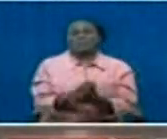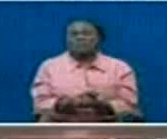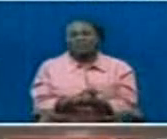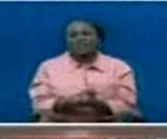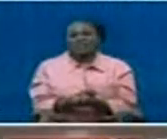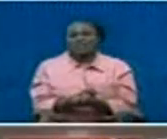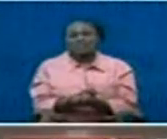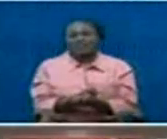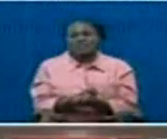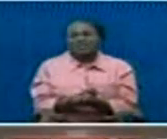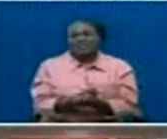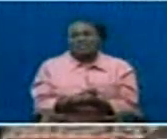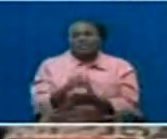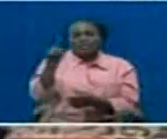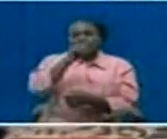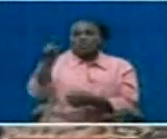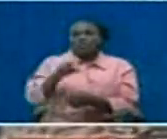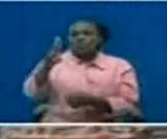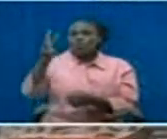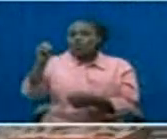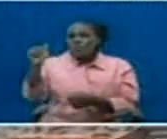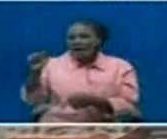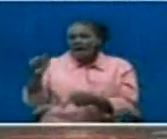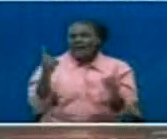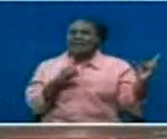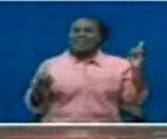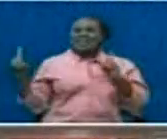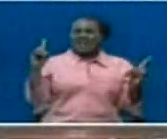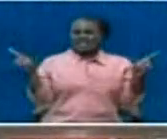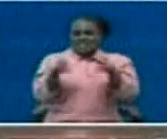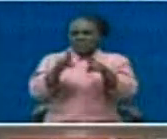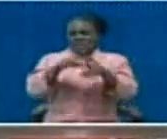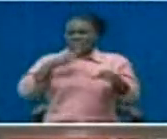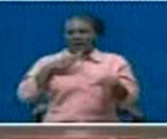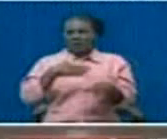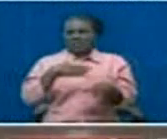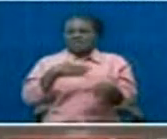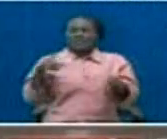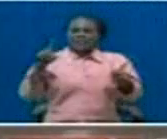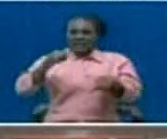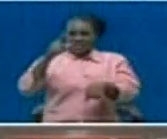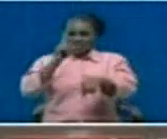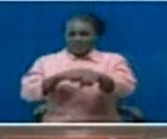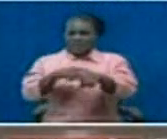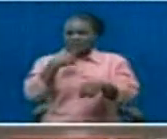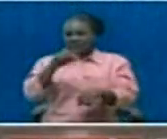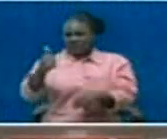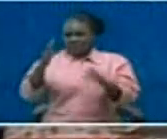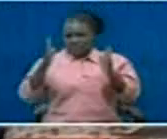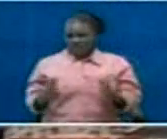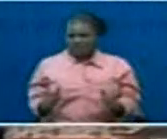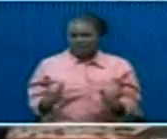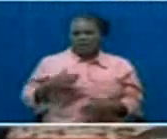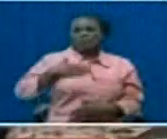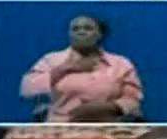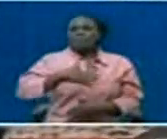Sophia. I only like Zuma because he dances like us. Yeah, and he's got many wives like you people. Very, very many wives, yeah. Yes. Even there was a time I was telling somebody in the OP,